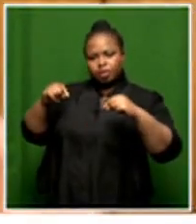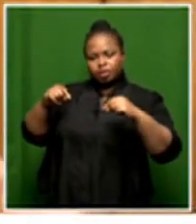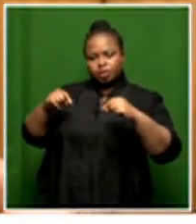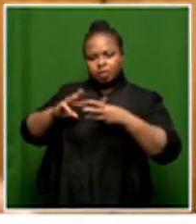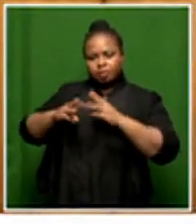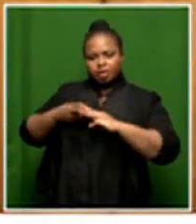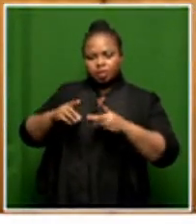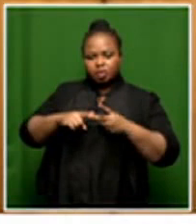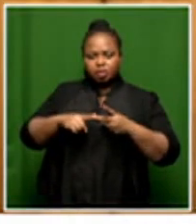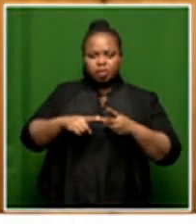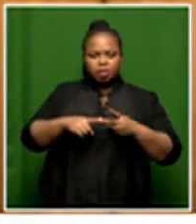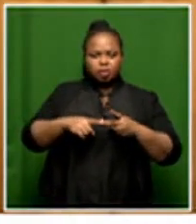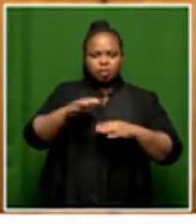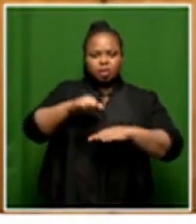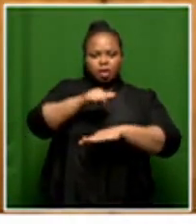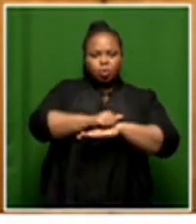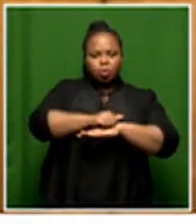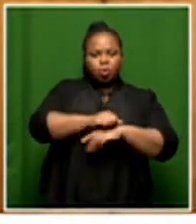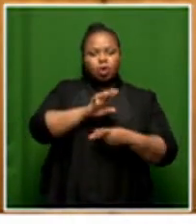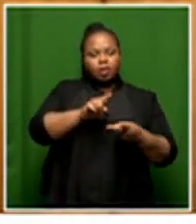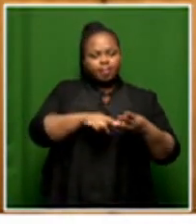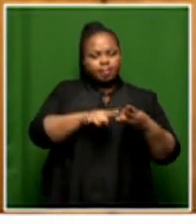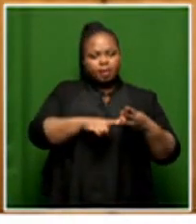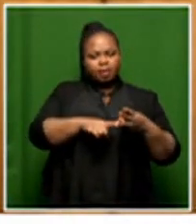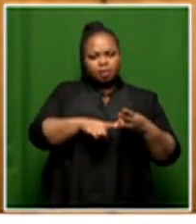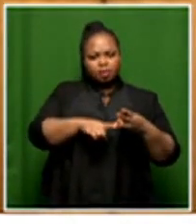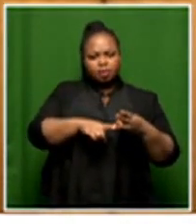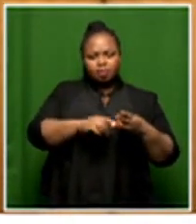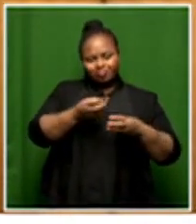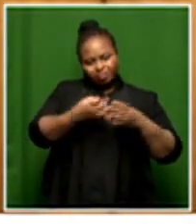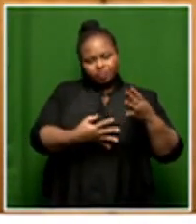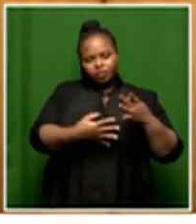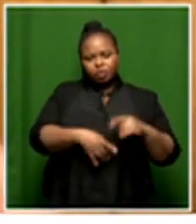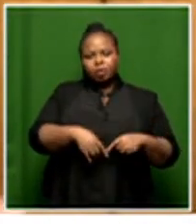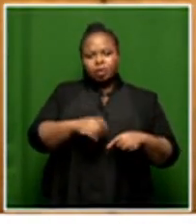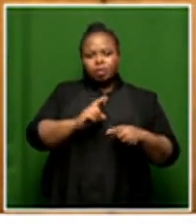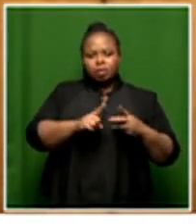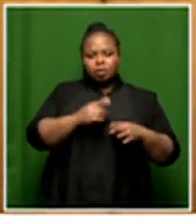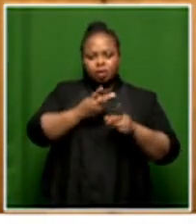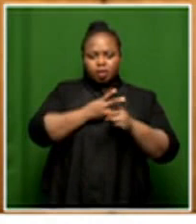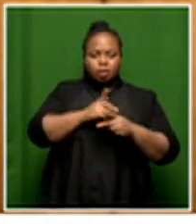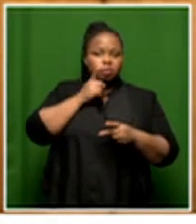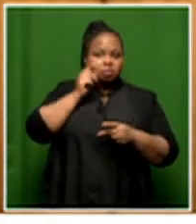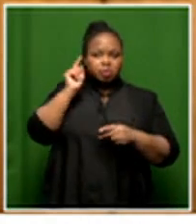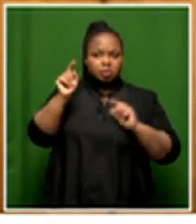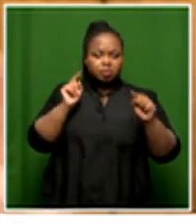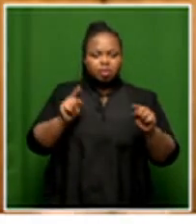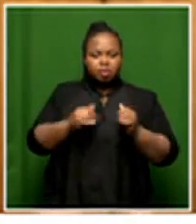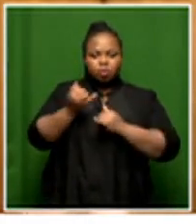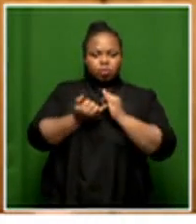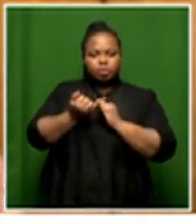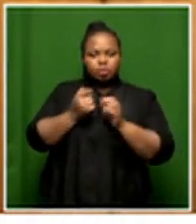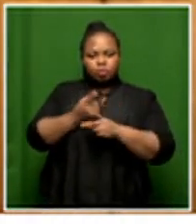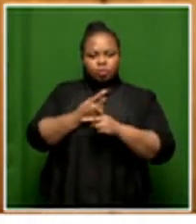maths, Singapore bar maths, Dutch abacus maths, and worked together with a team of mathematicians and pedagogic